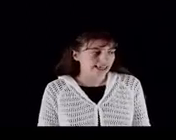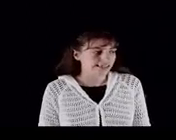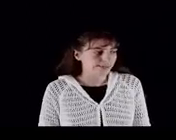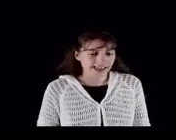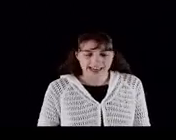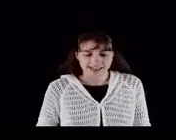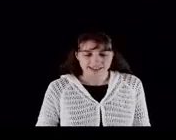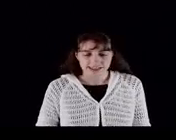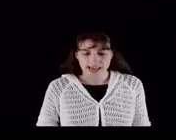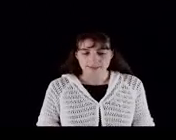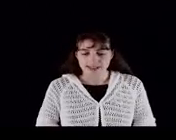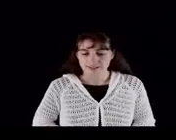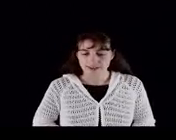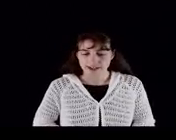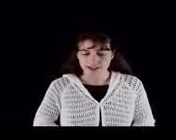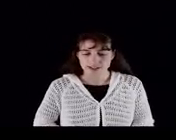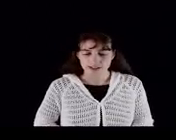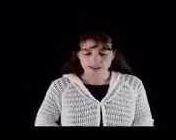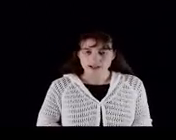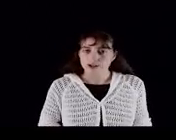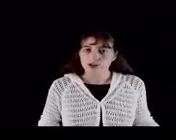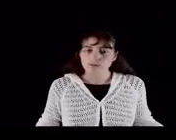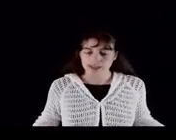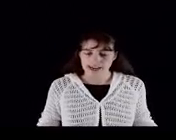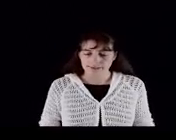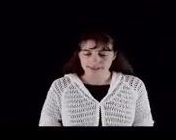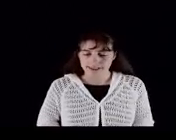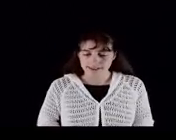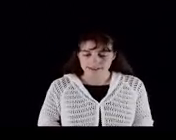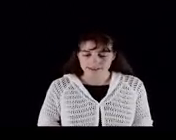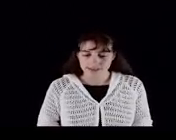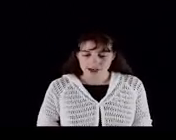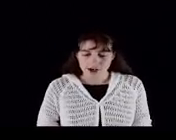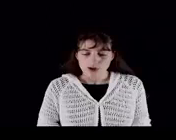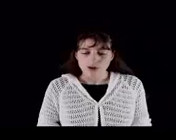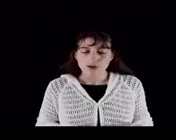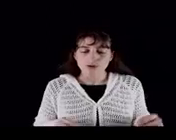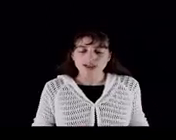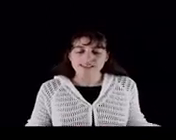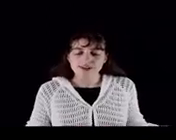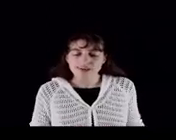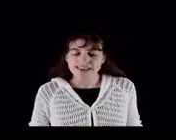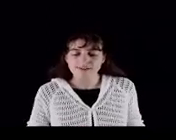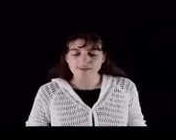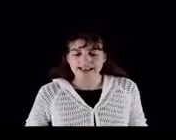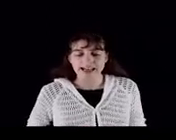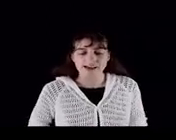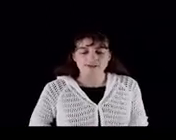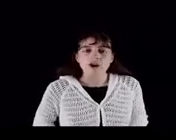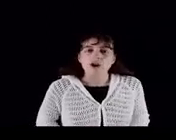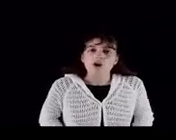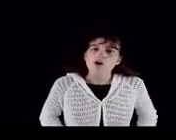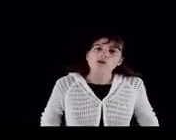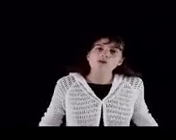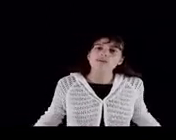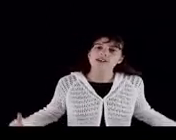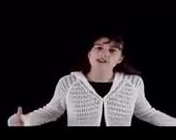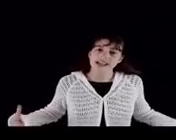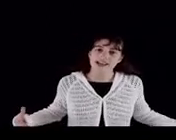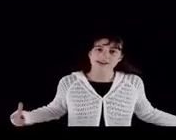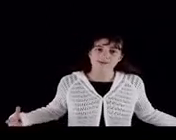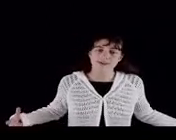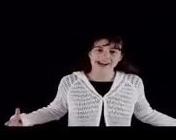is my light and my salvation. Whom shall I fear? The Lord is the strength of my life. Whom